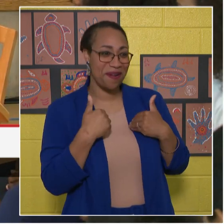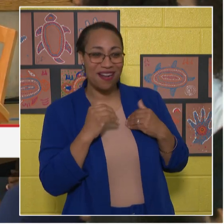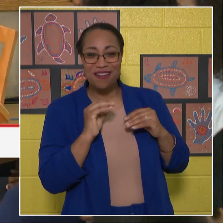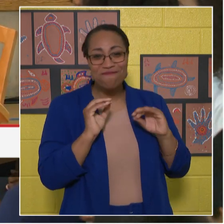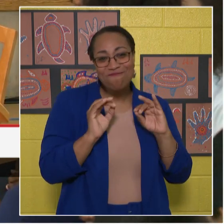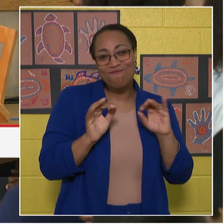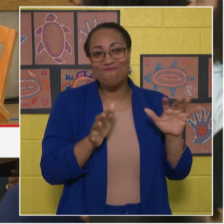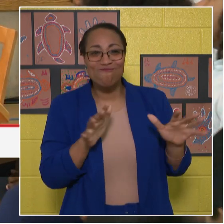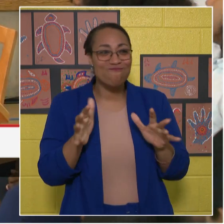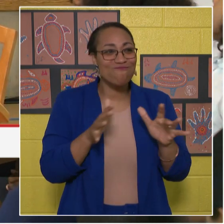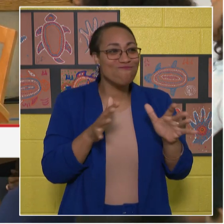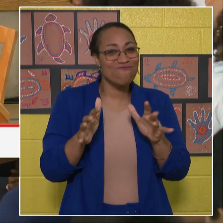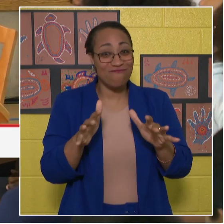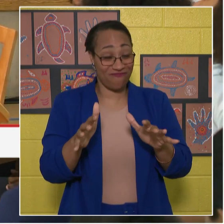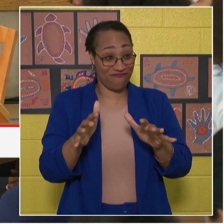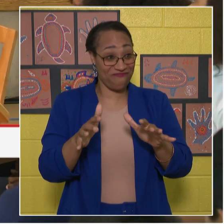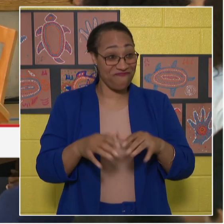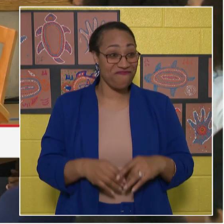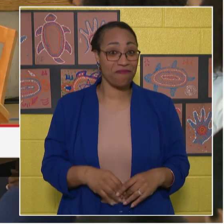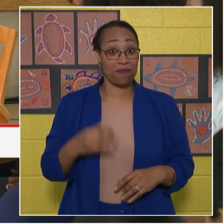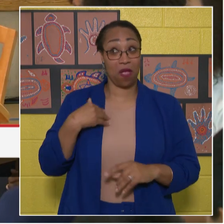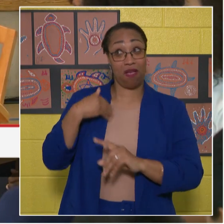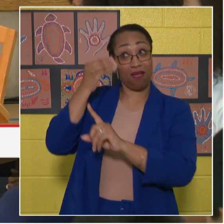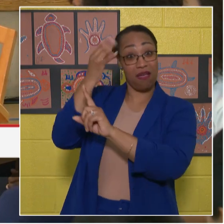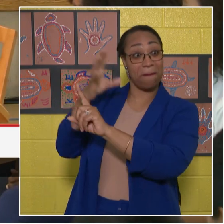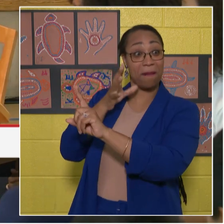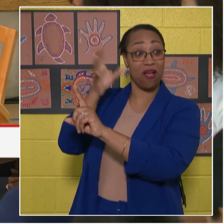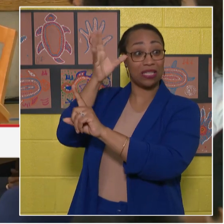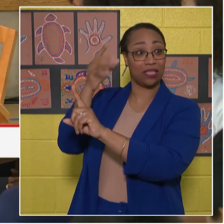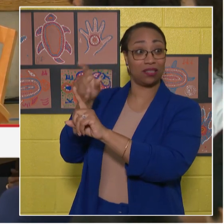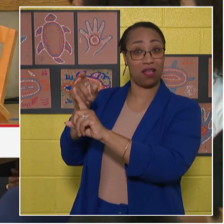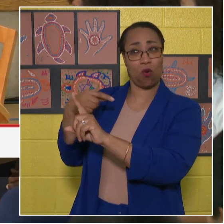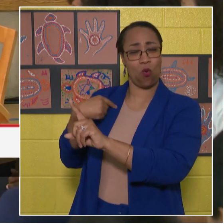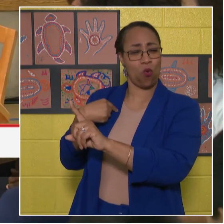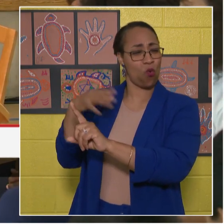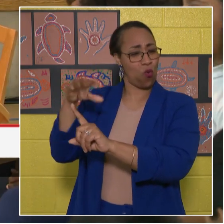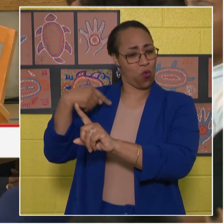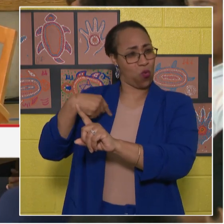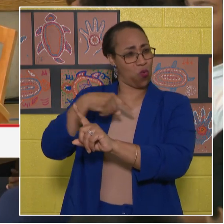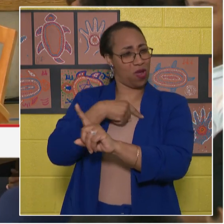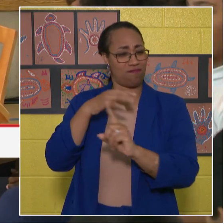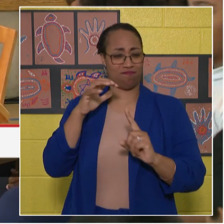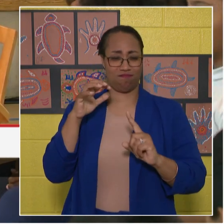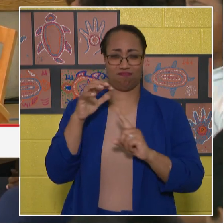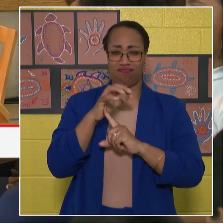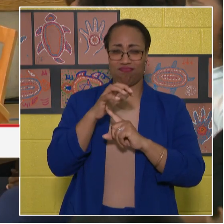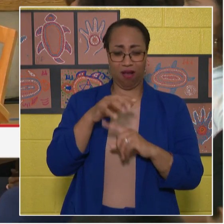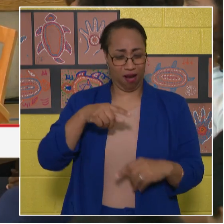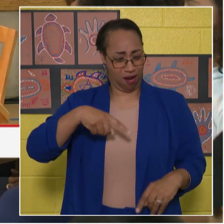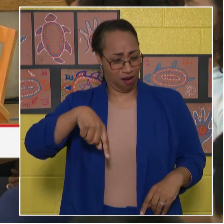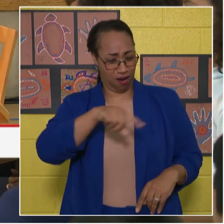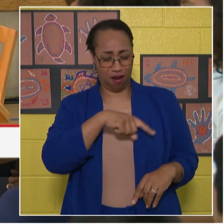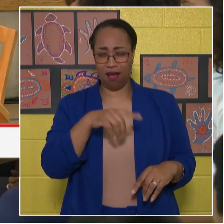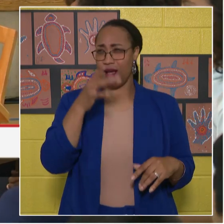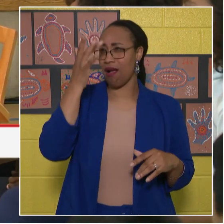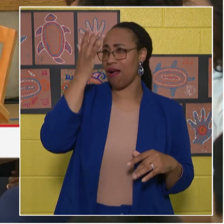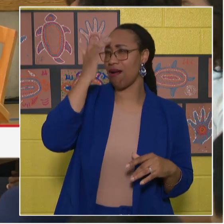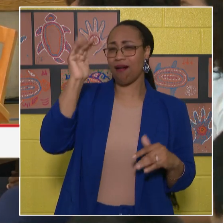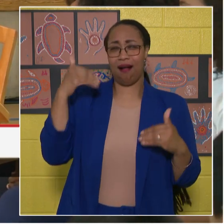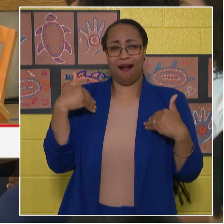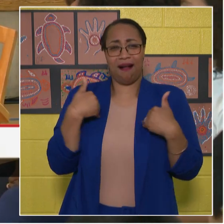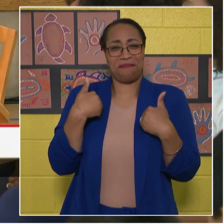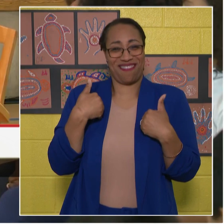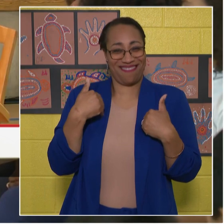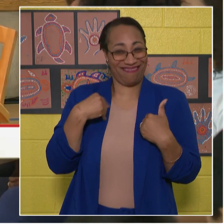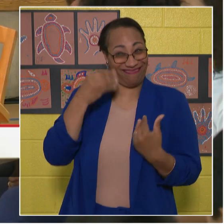most intelligent animals in the entire community. A lot has changed since that. And